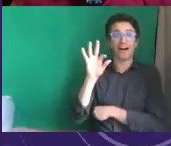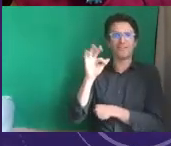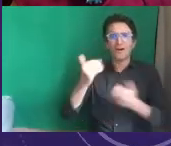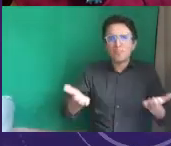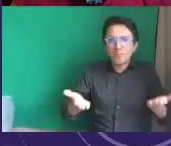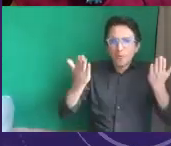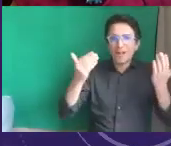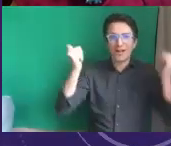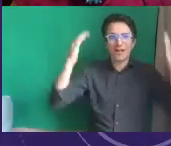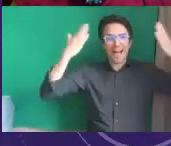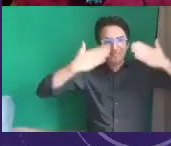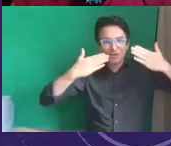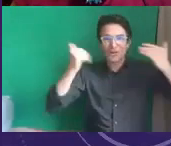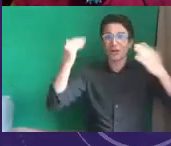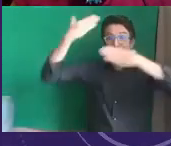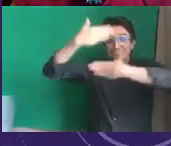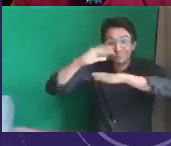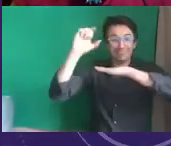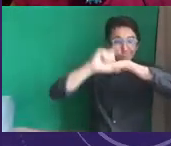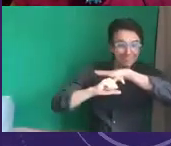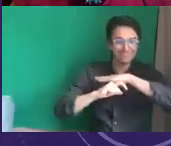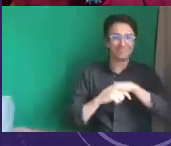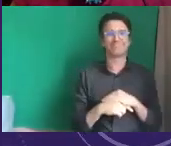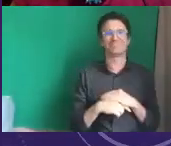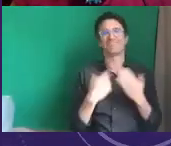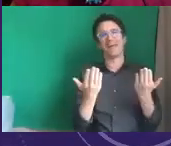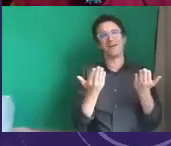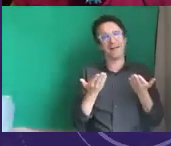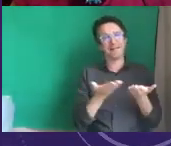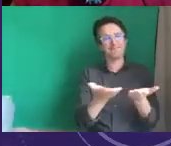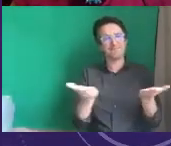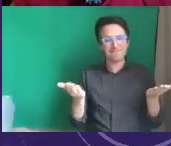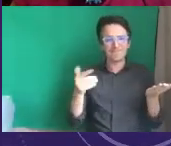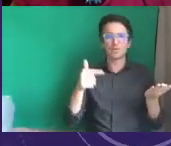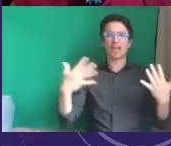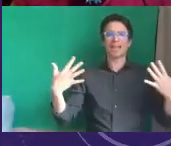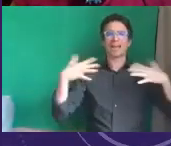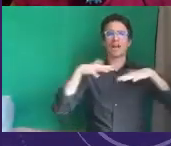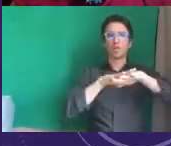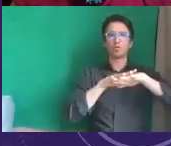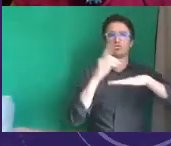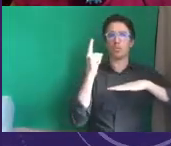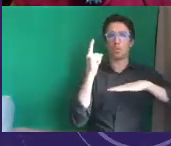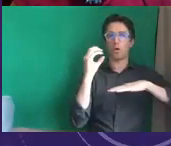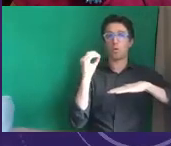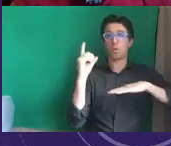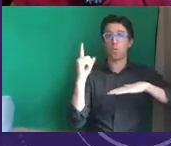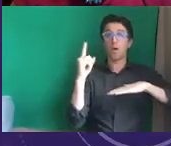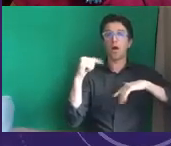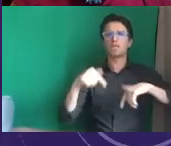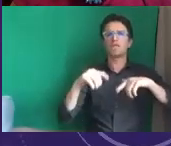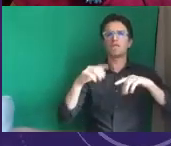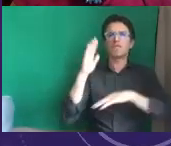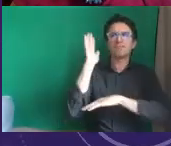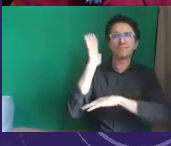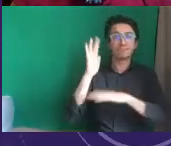our Inclusion 101 webinar series. I will be turning it over to Kerry Thompson, our Senior Officer